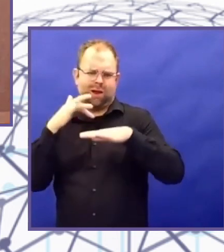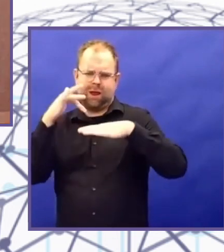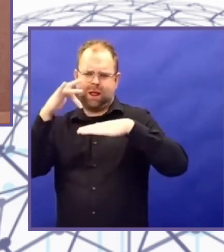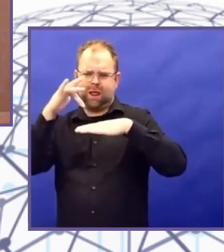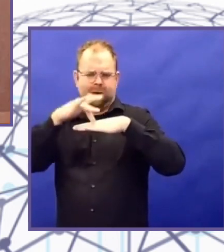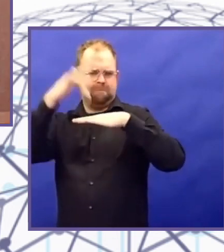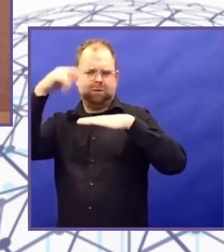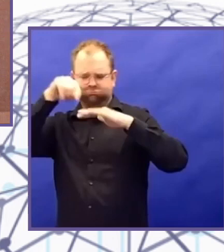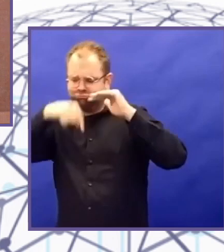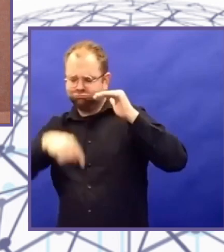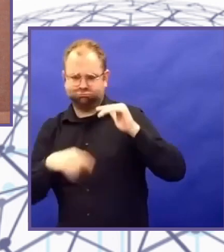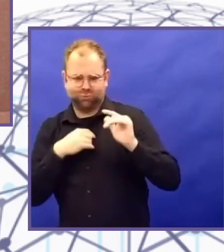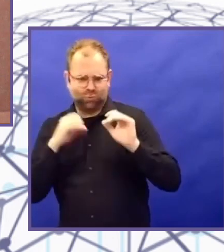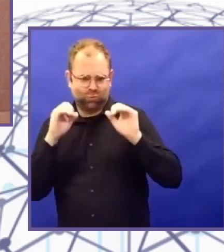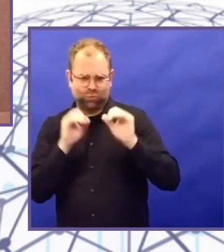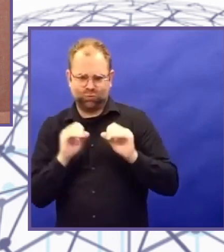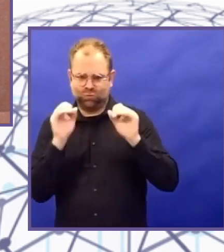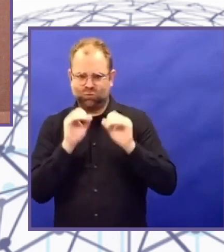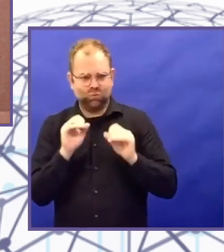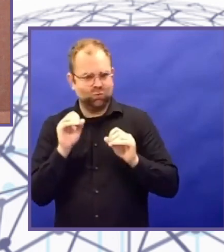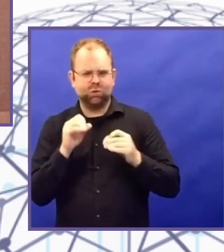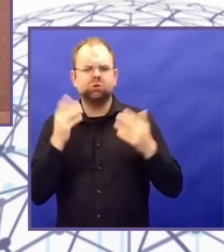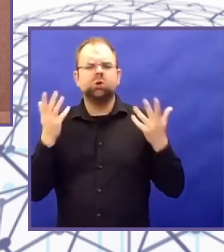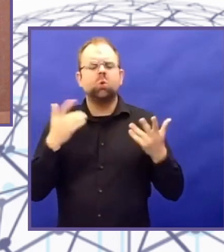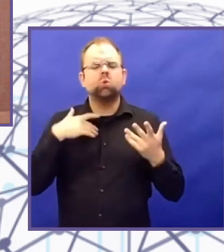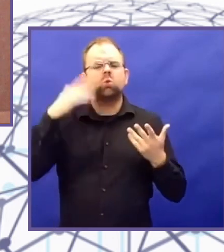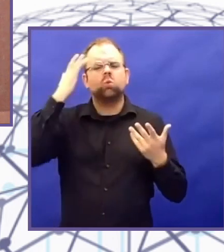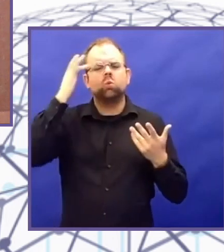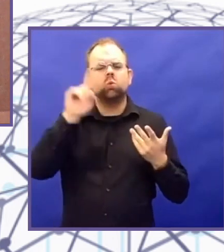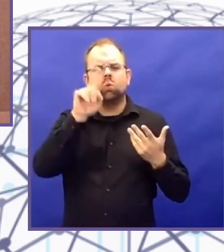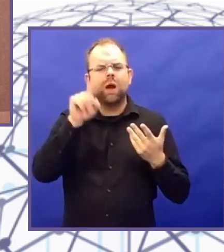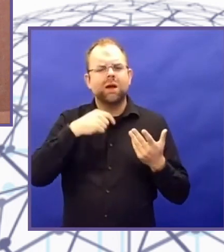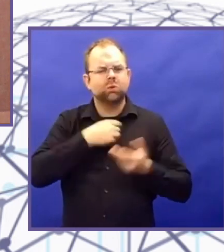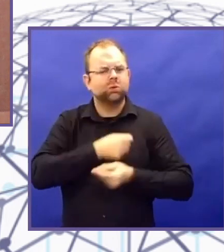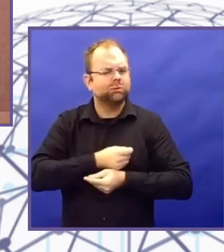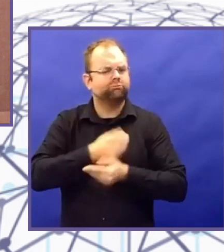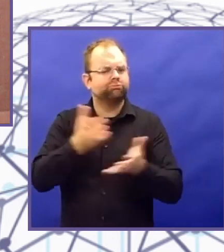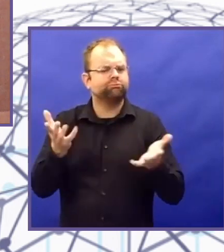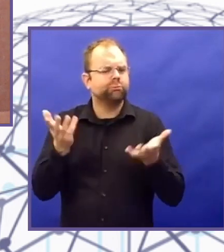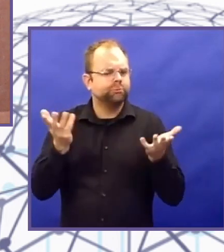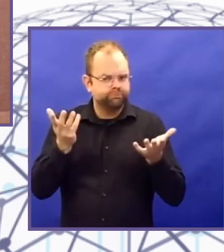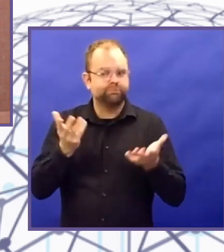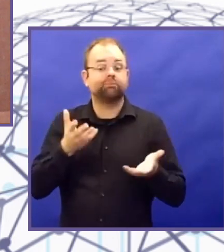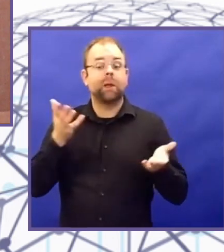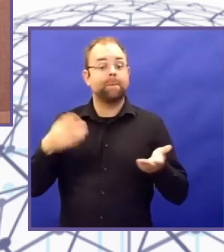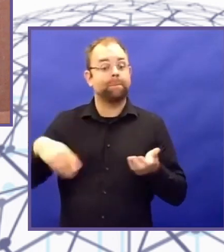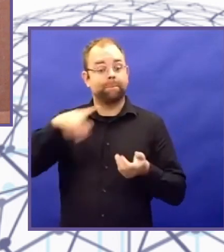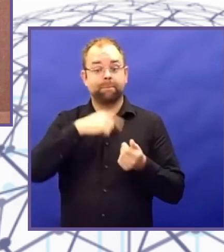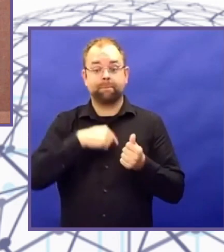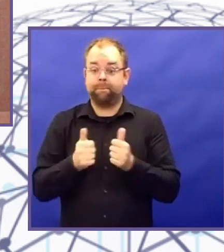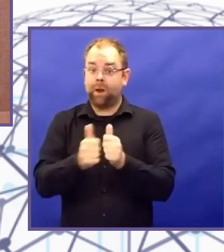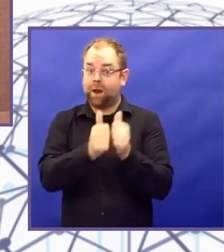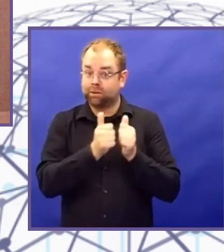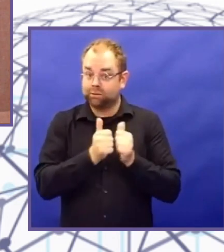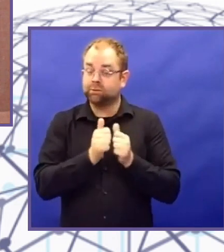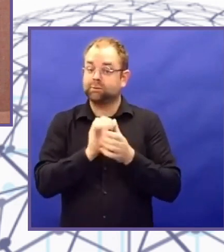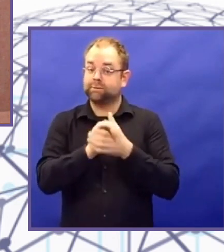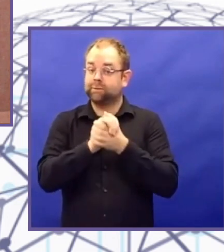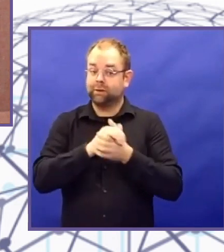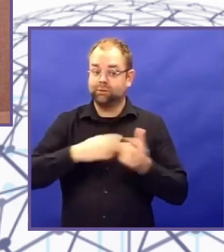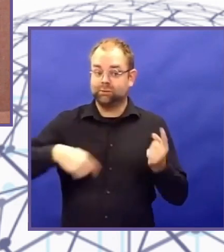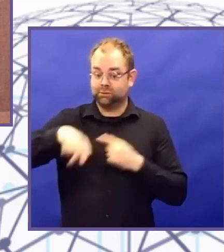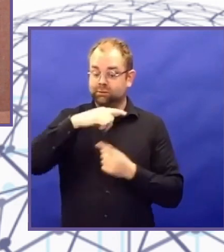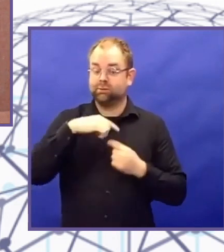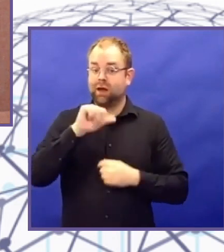years. We've directly reached nearly 9 million people and raised